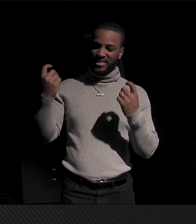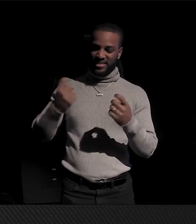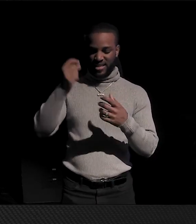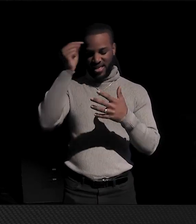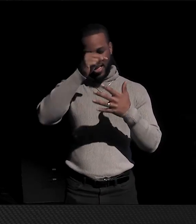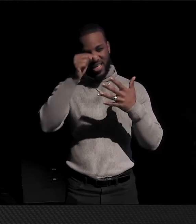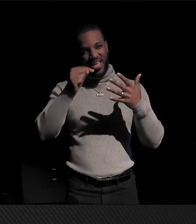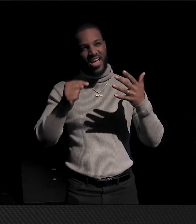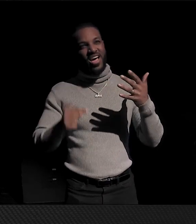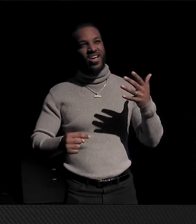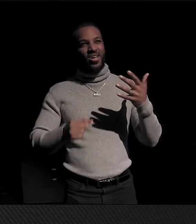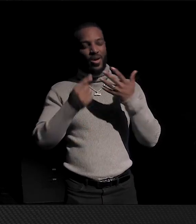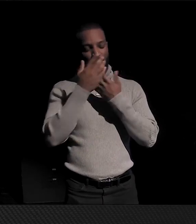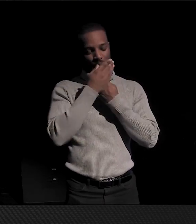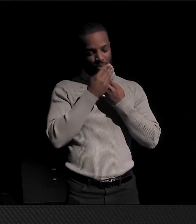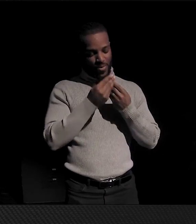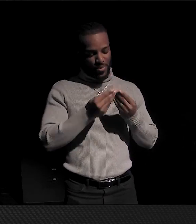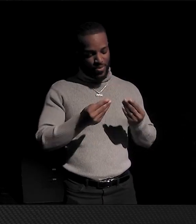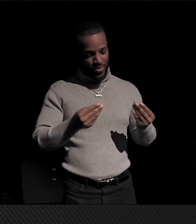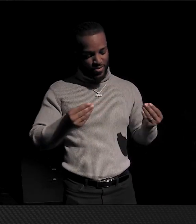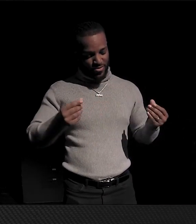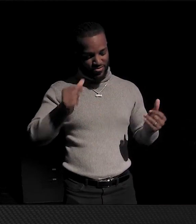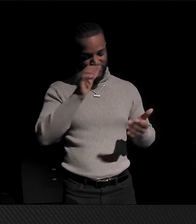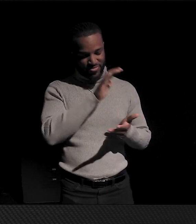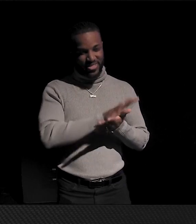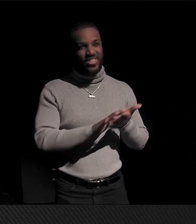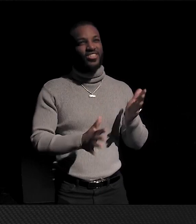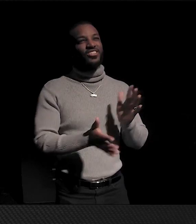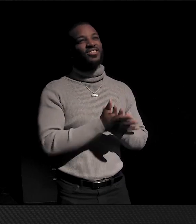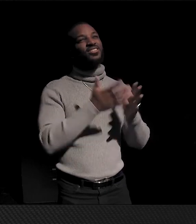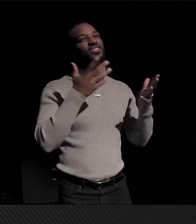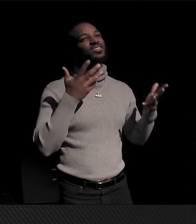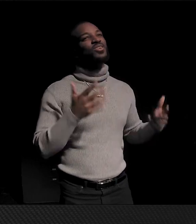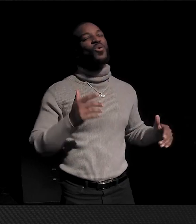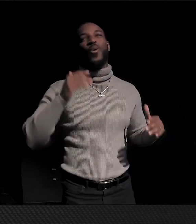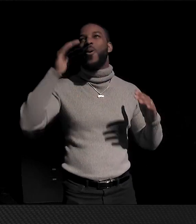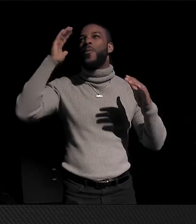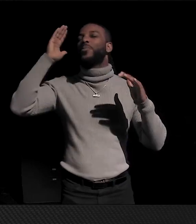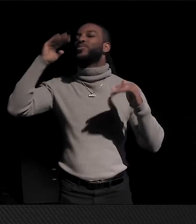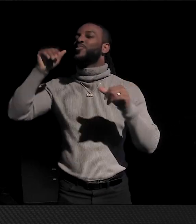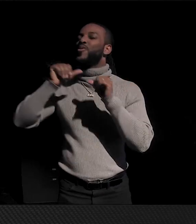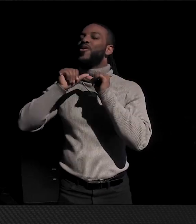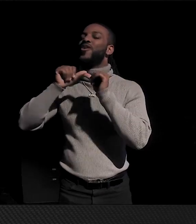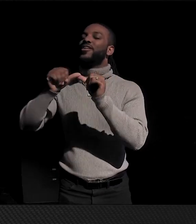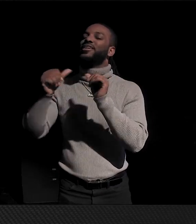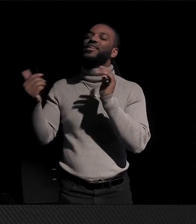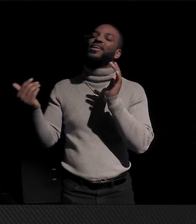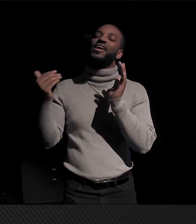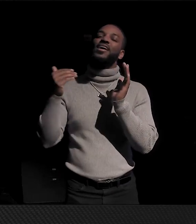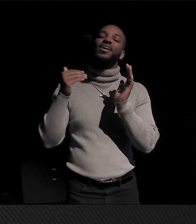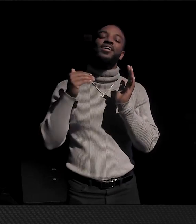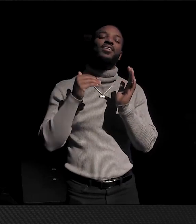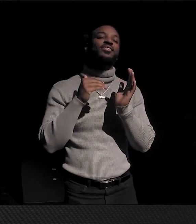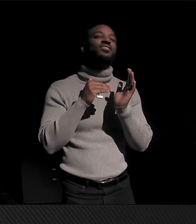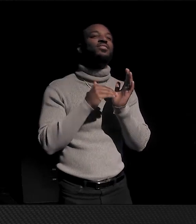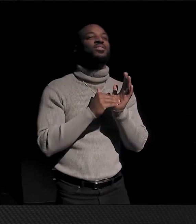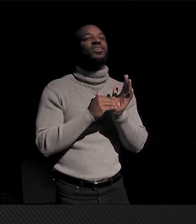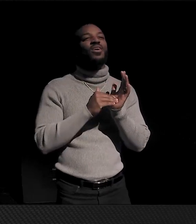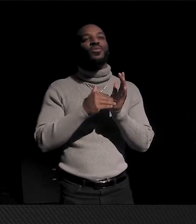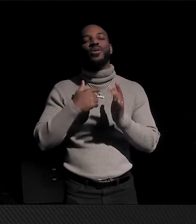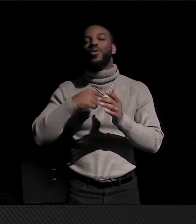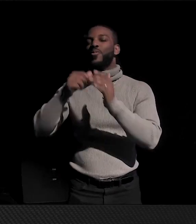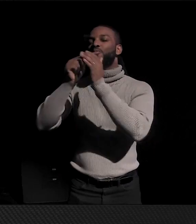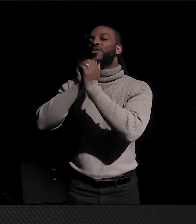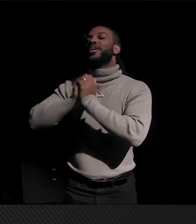commit erased when you said it's finished, and hope was born again. So